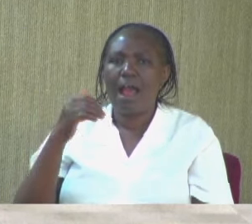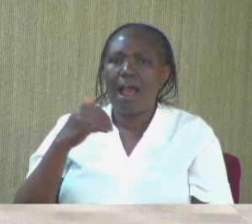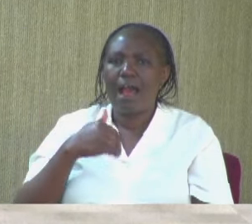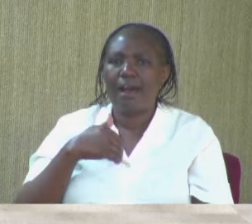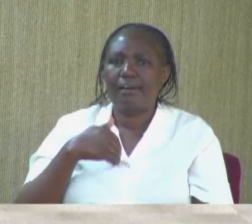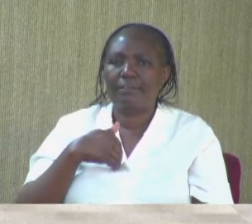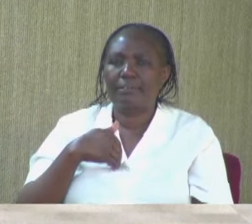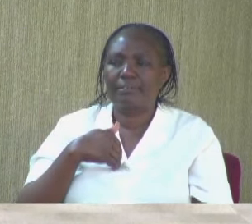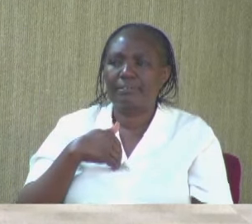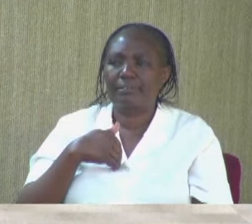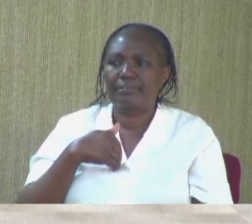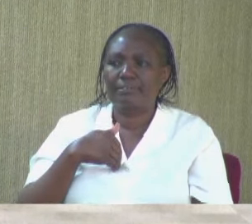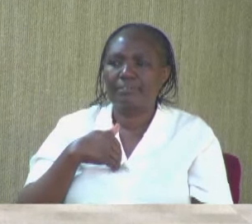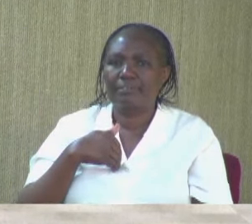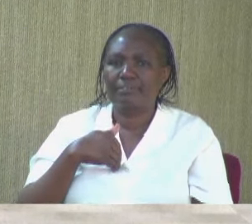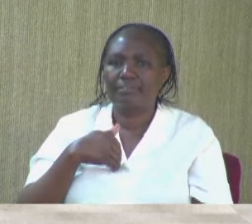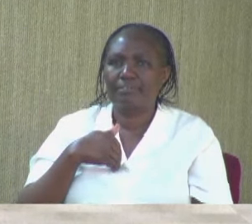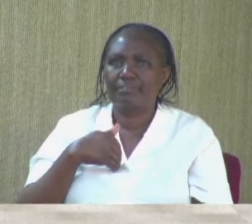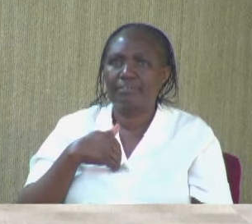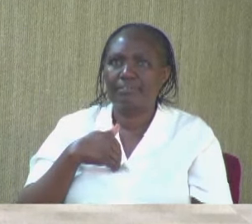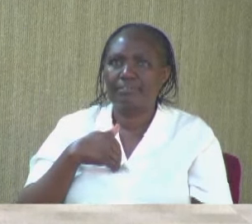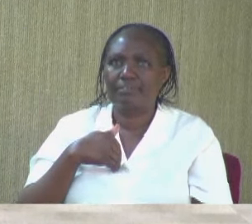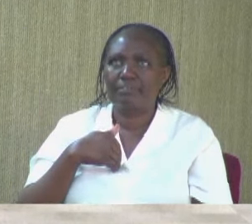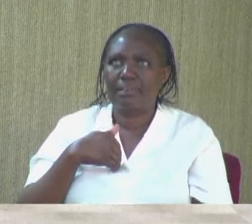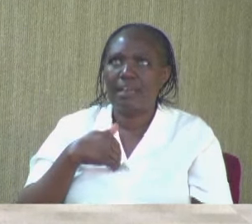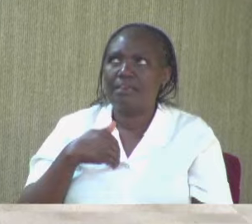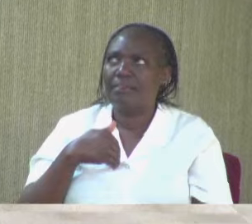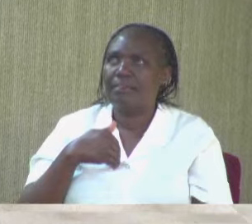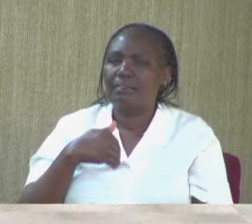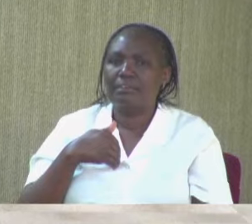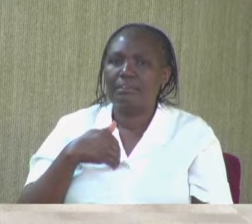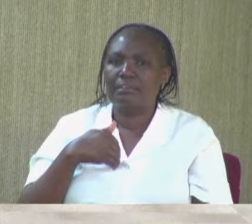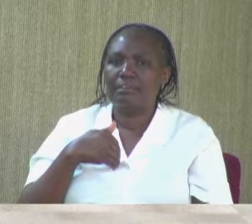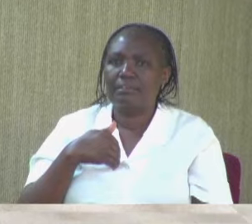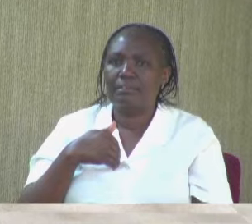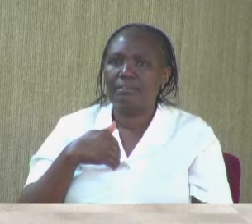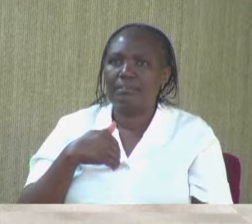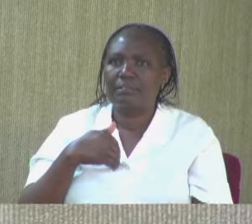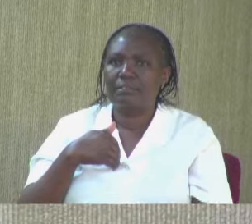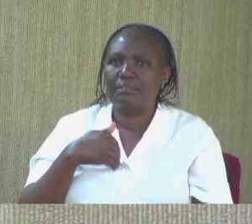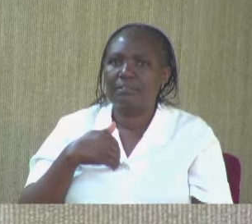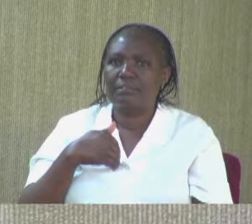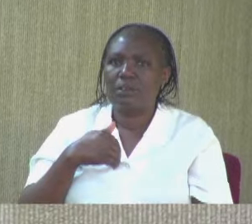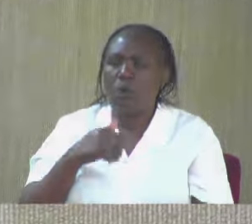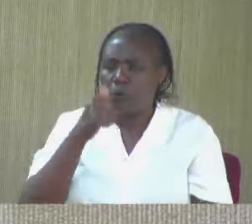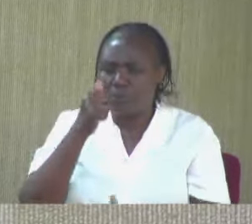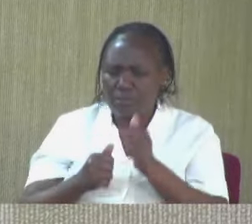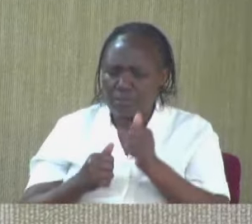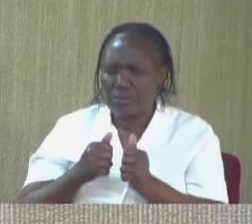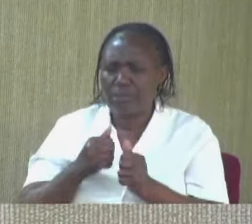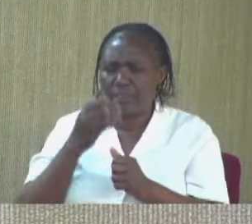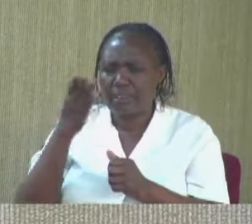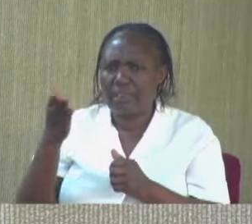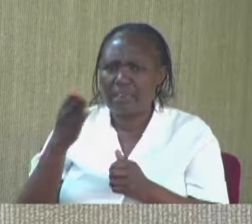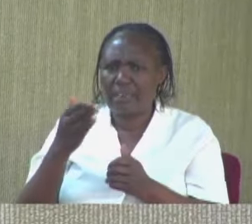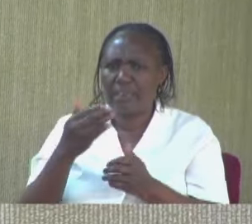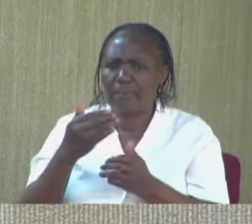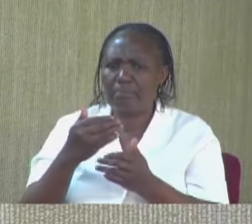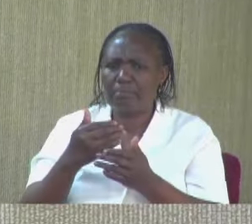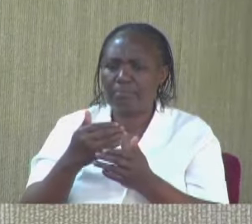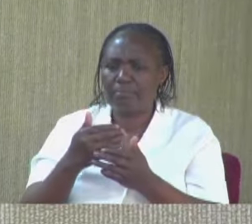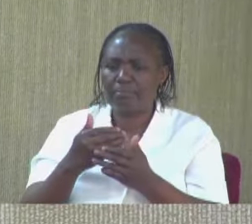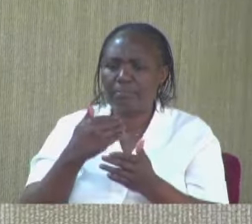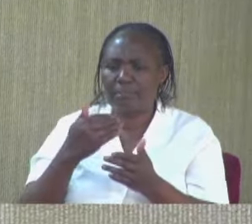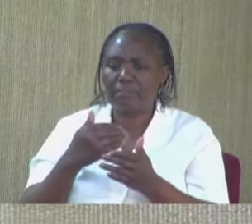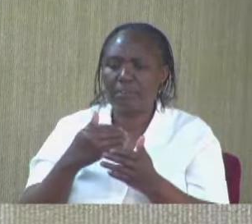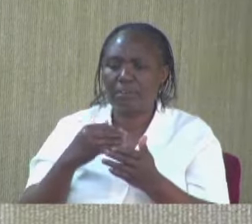And of course, the book of Enoch existed before the book of Revelation. It says, and after that, I saw